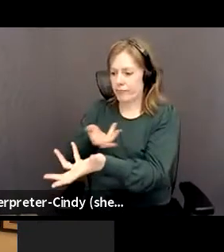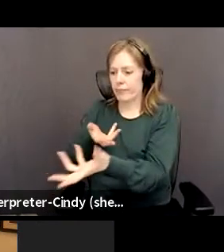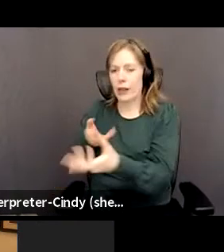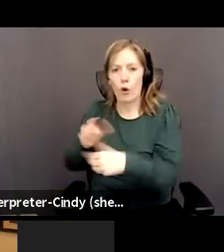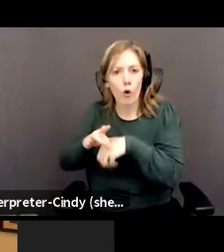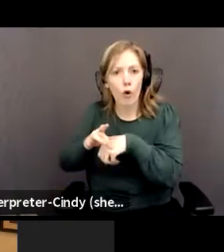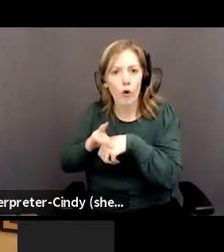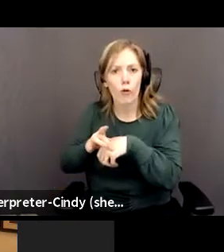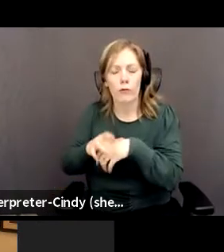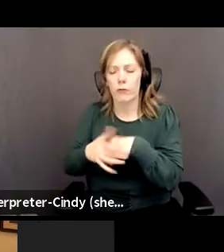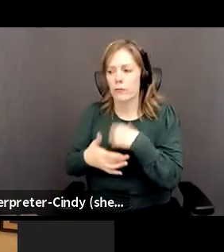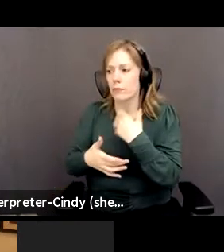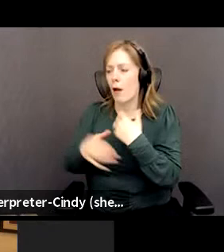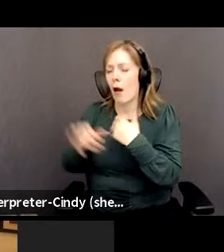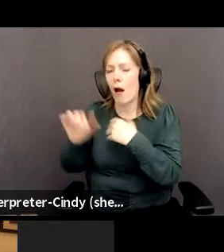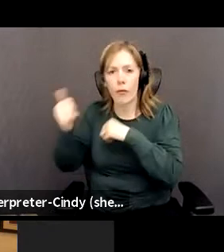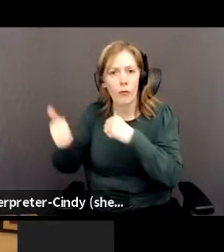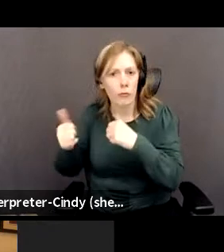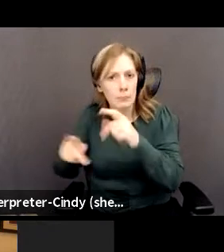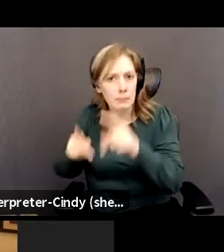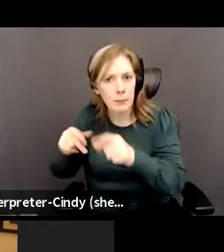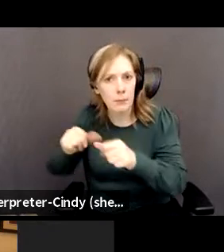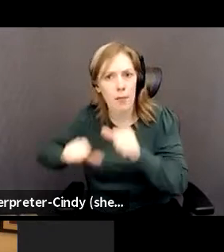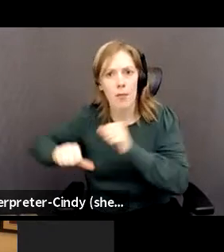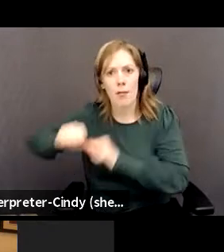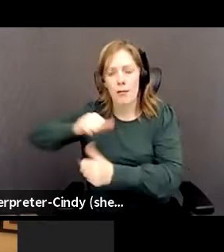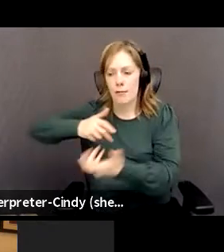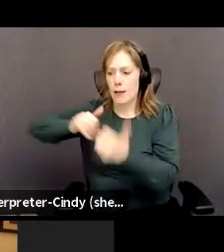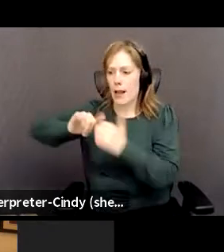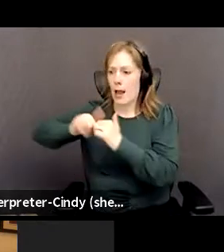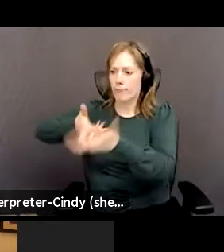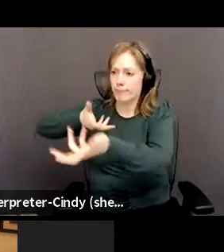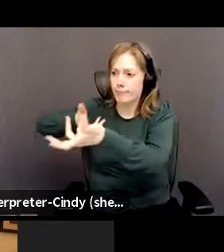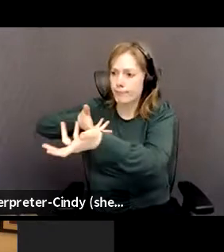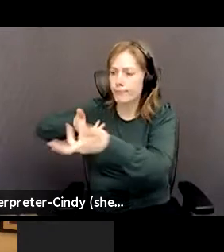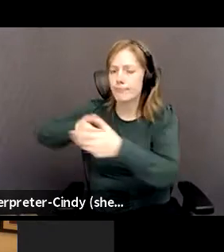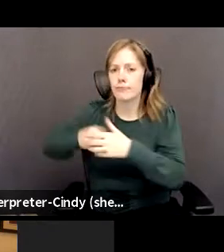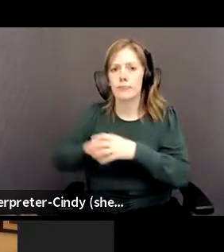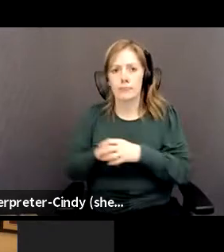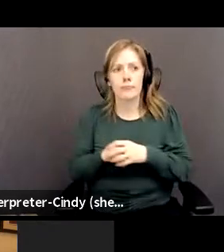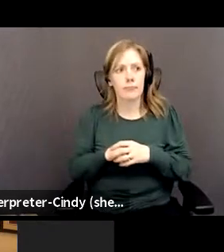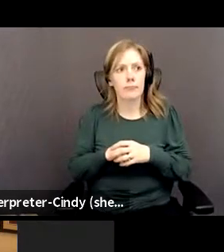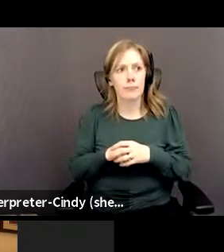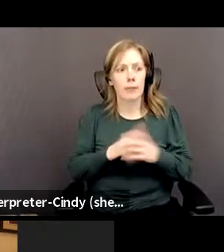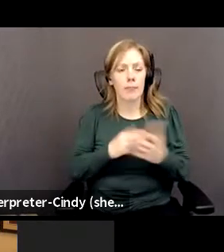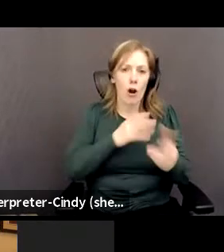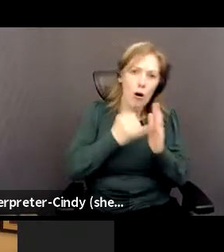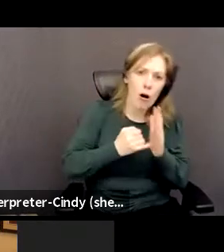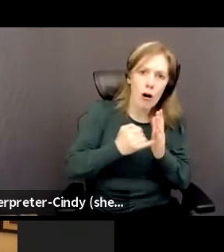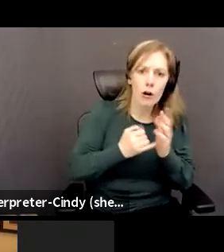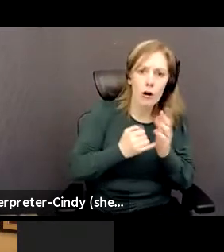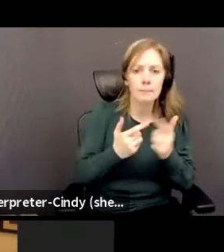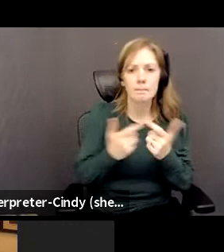connect to the earth and how I then connect to others as well.